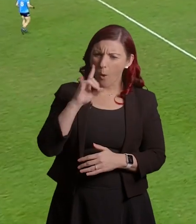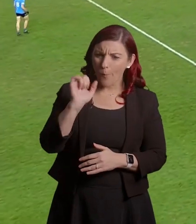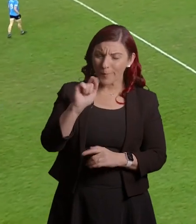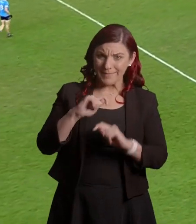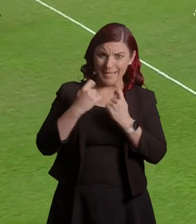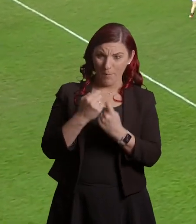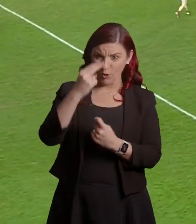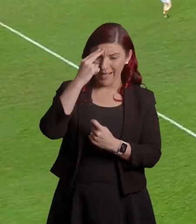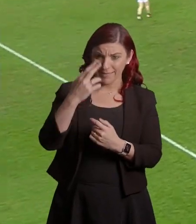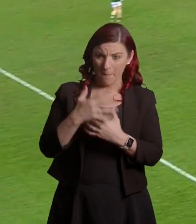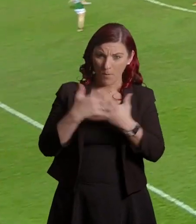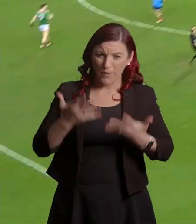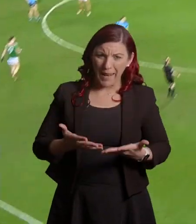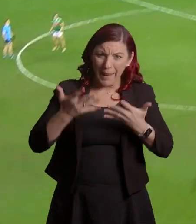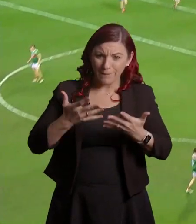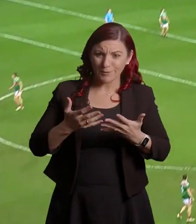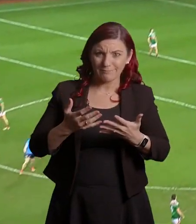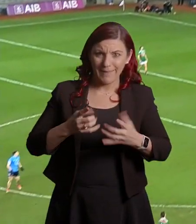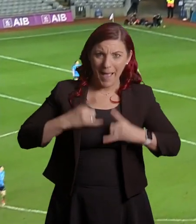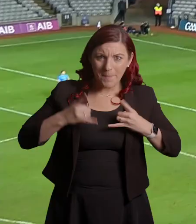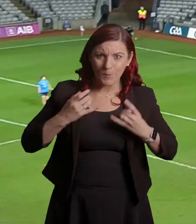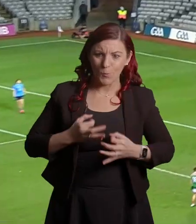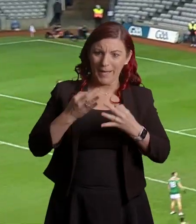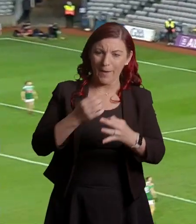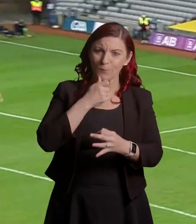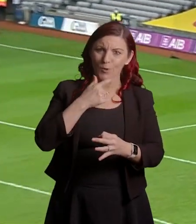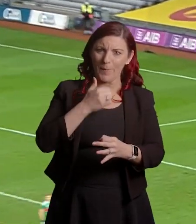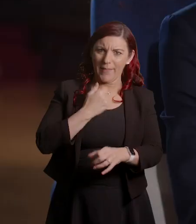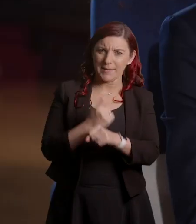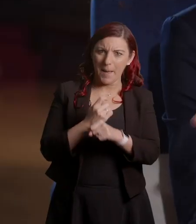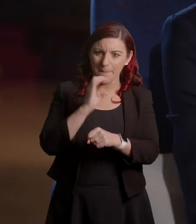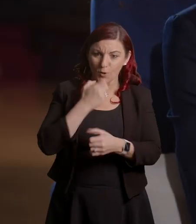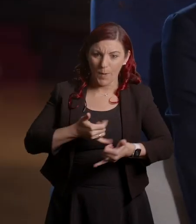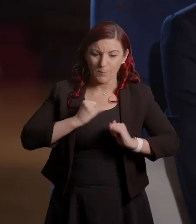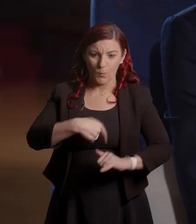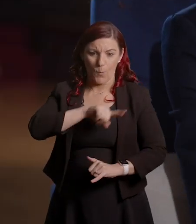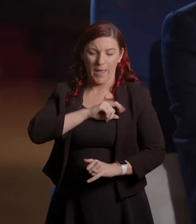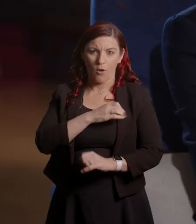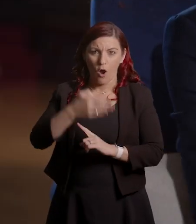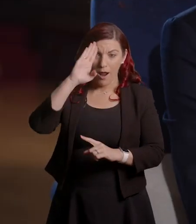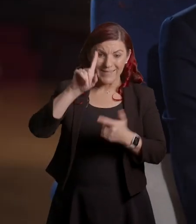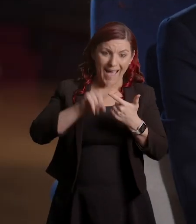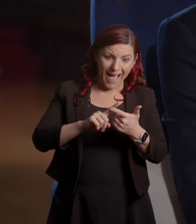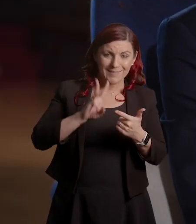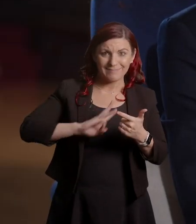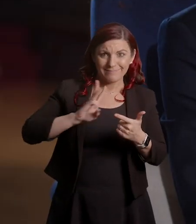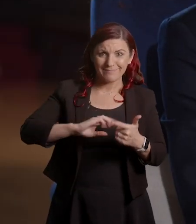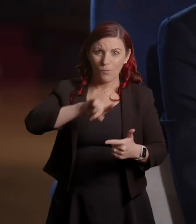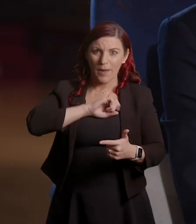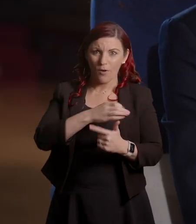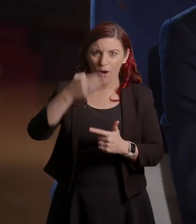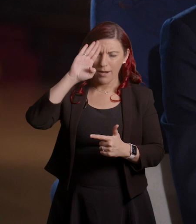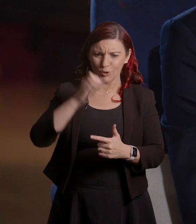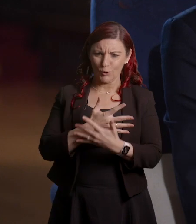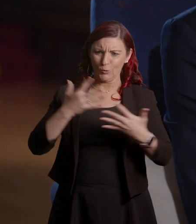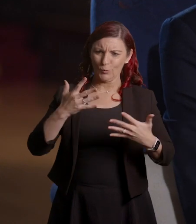the lift that you have given the city at this very difficult time. The fact that you're able to win All-Ireland yourselves and the ladies winning an All-Ireland and